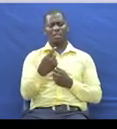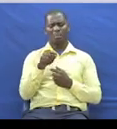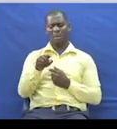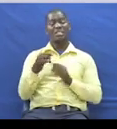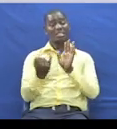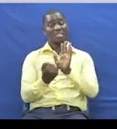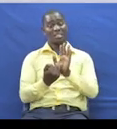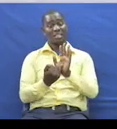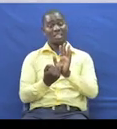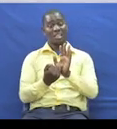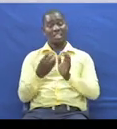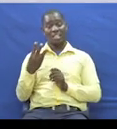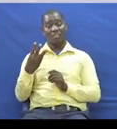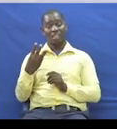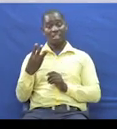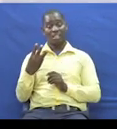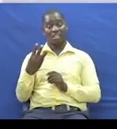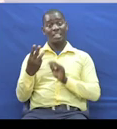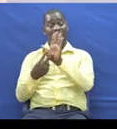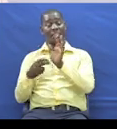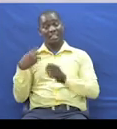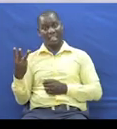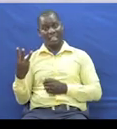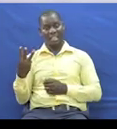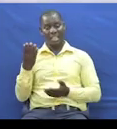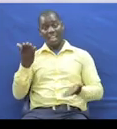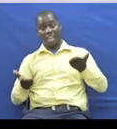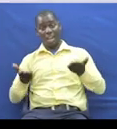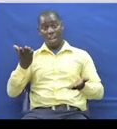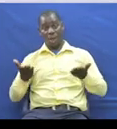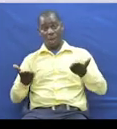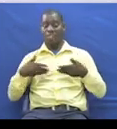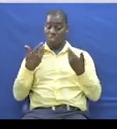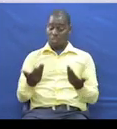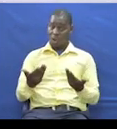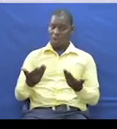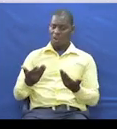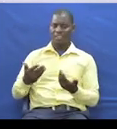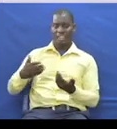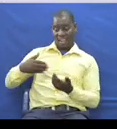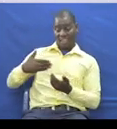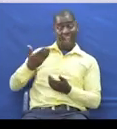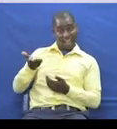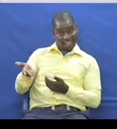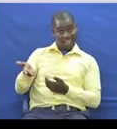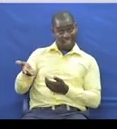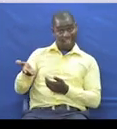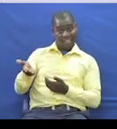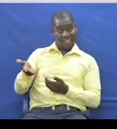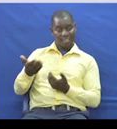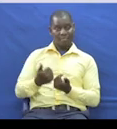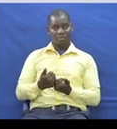1.673 times 10 power negative 27 coulomb. So it has